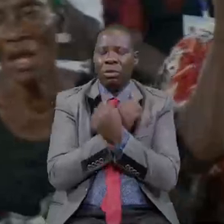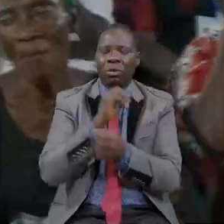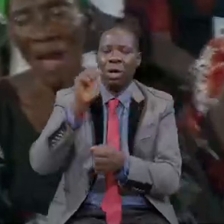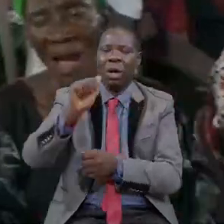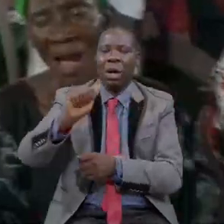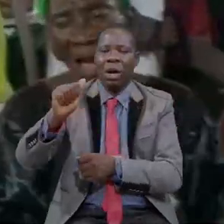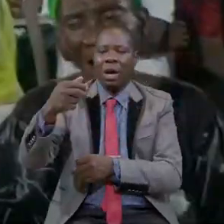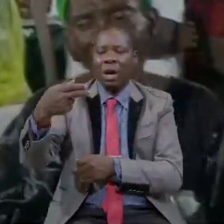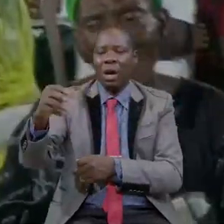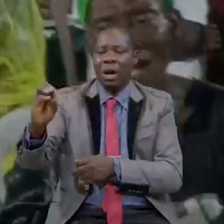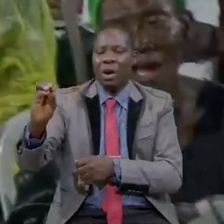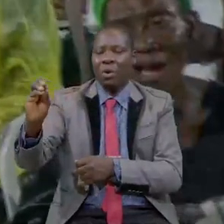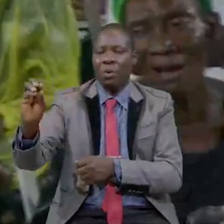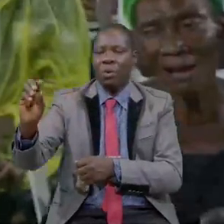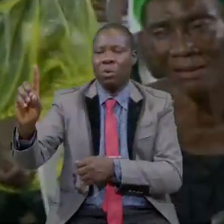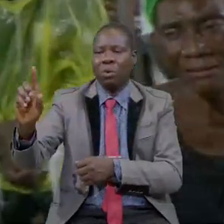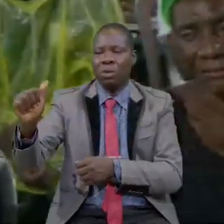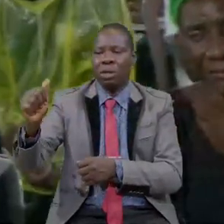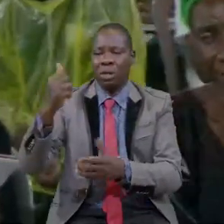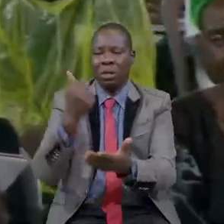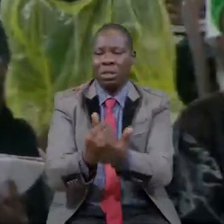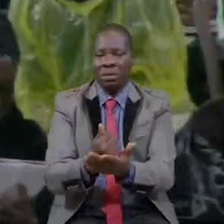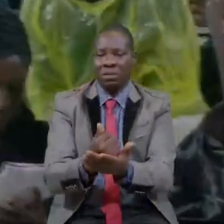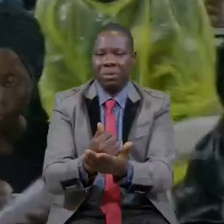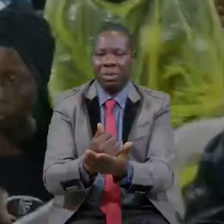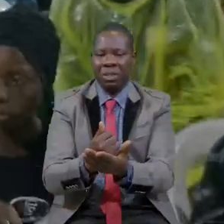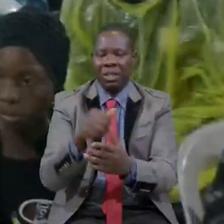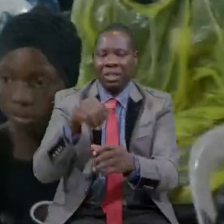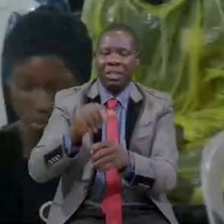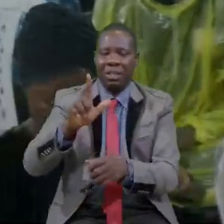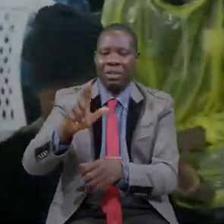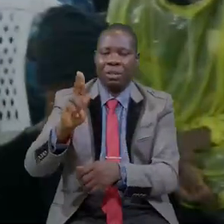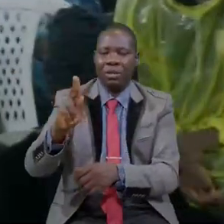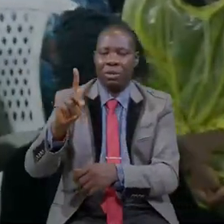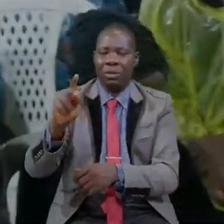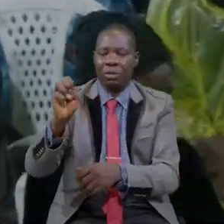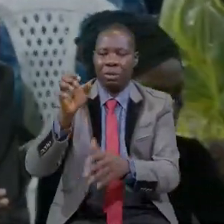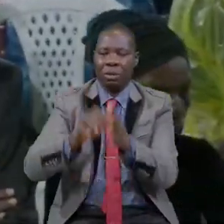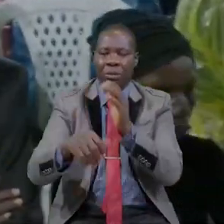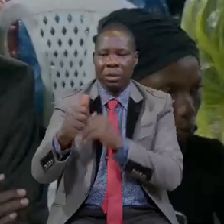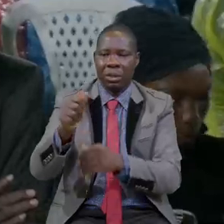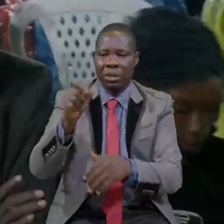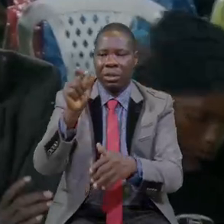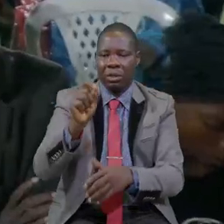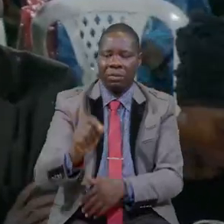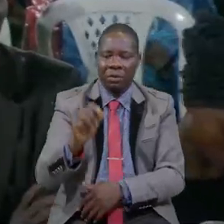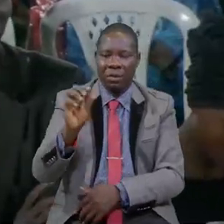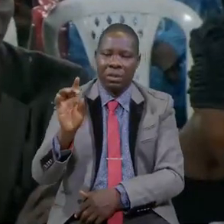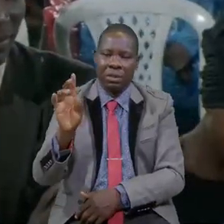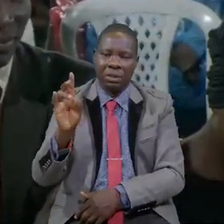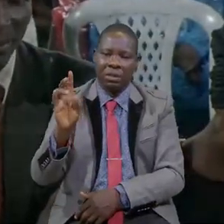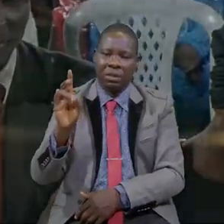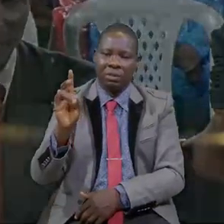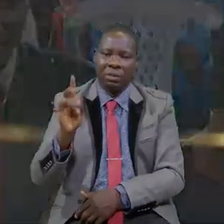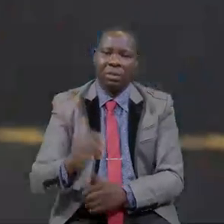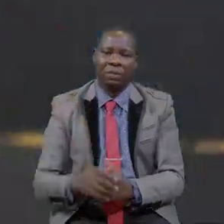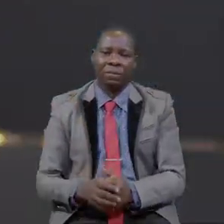amen and look at Luke chap 10 verse 17 in Luke chap 10 verse